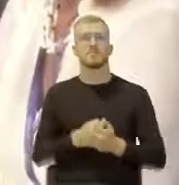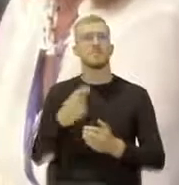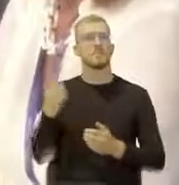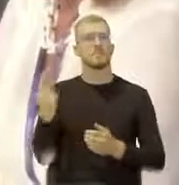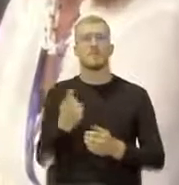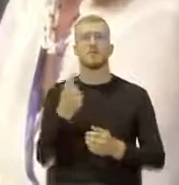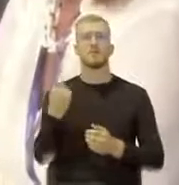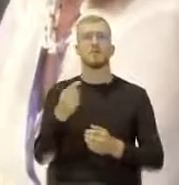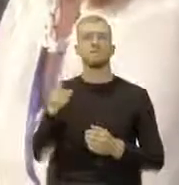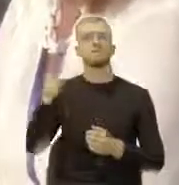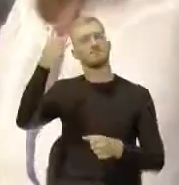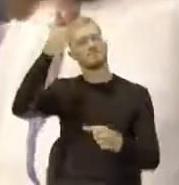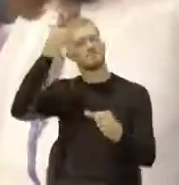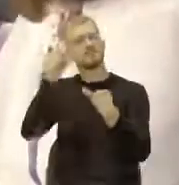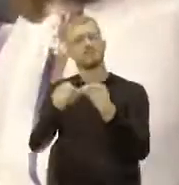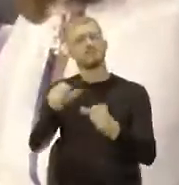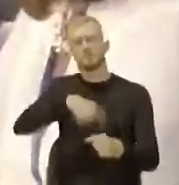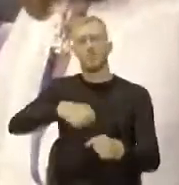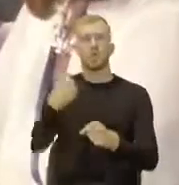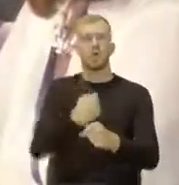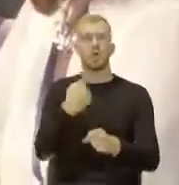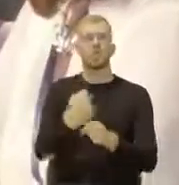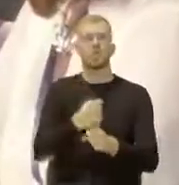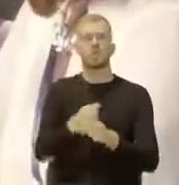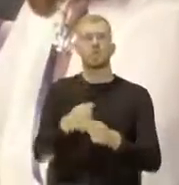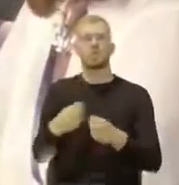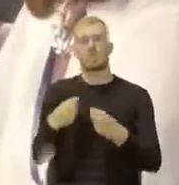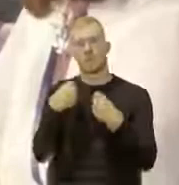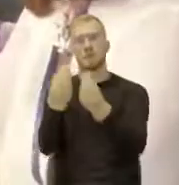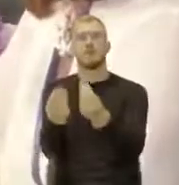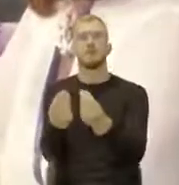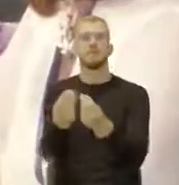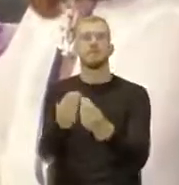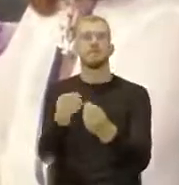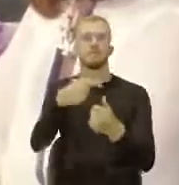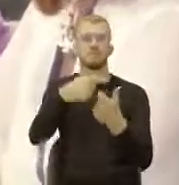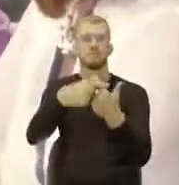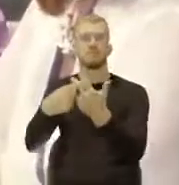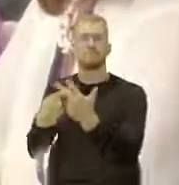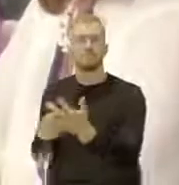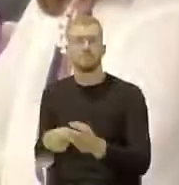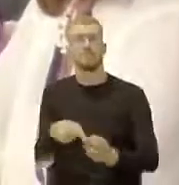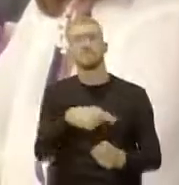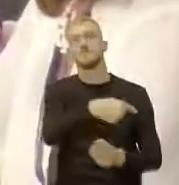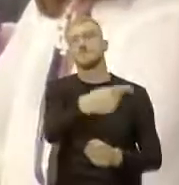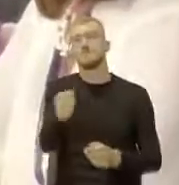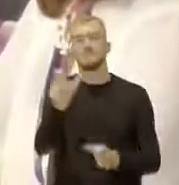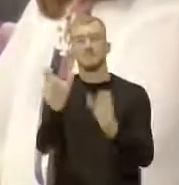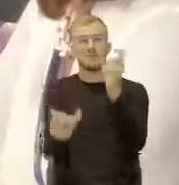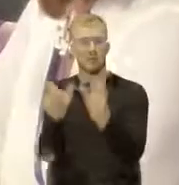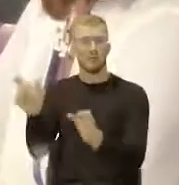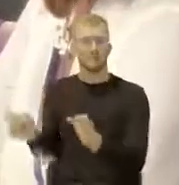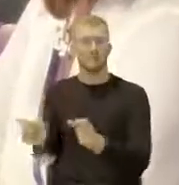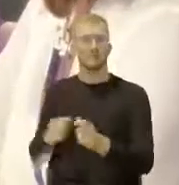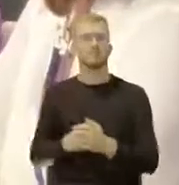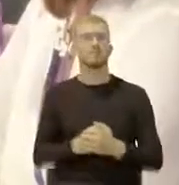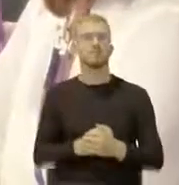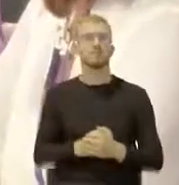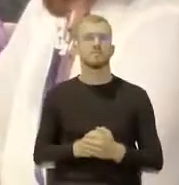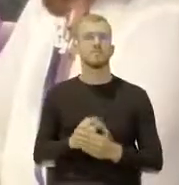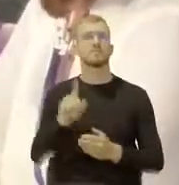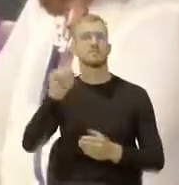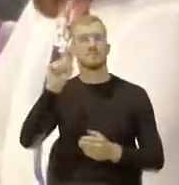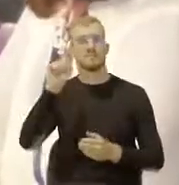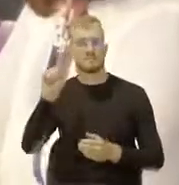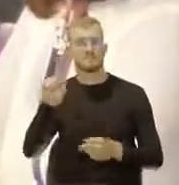allies those services. But at the same time, there is other side of the coin. For some things and services, We